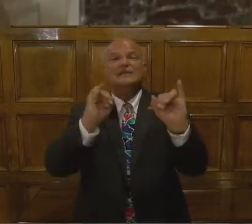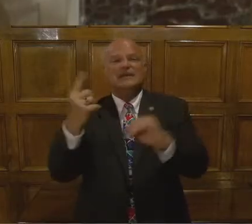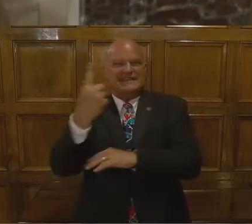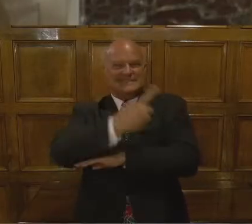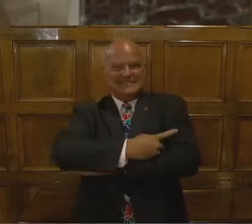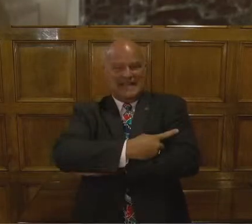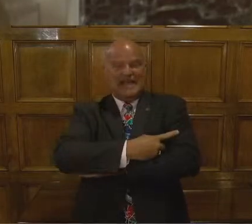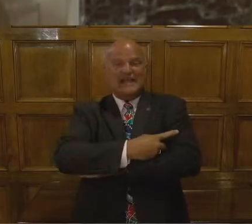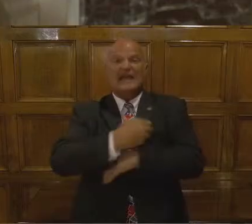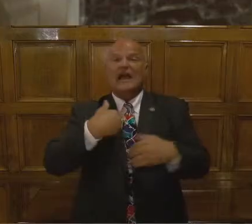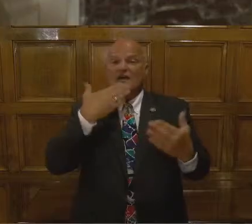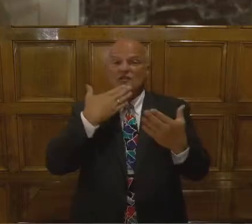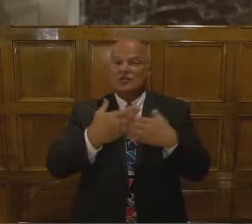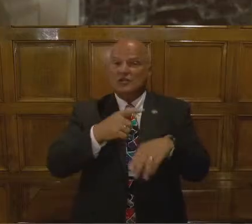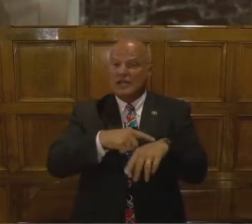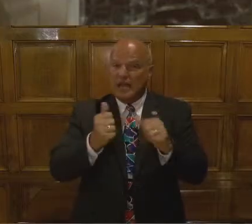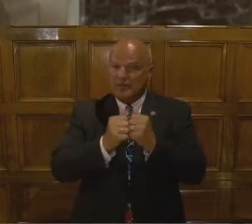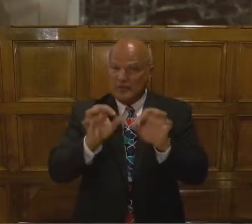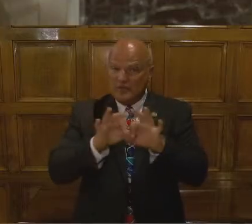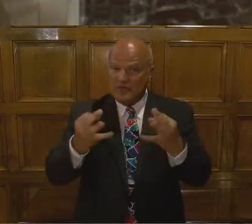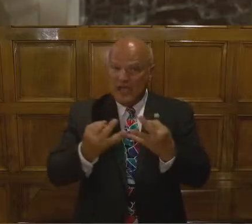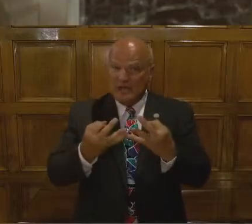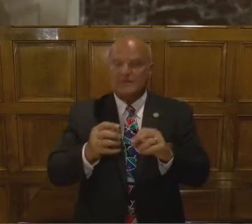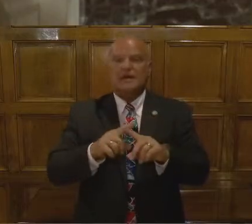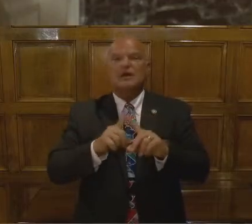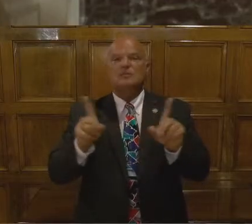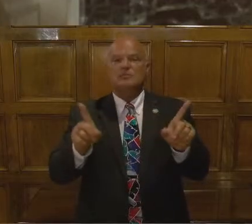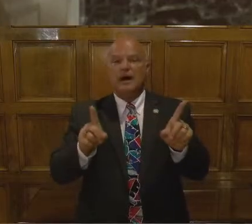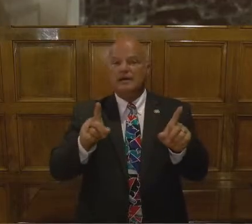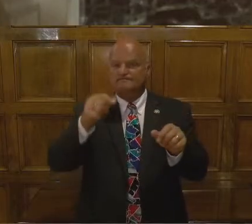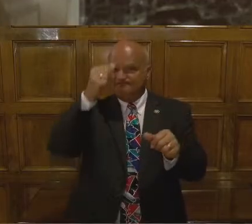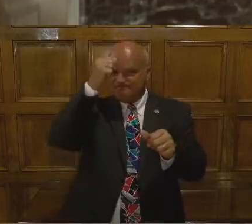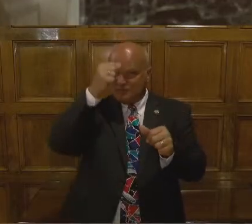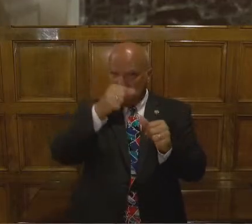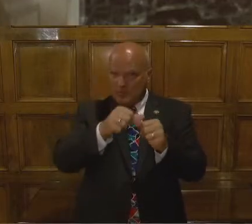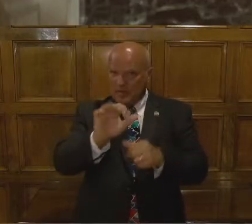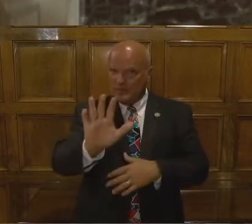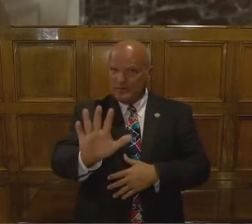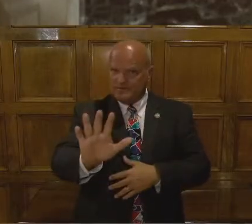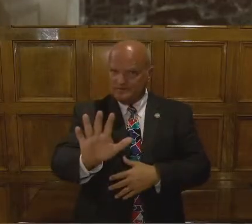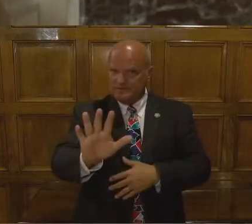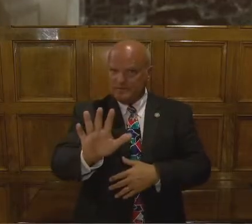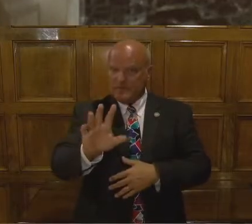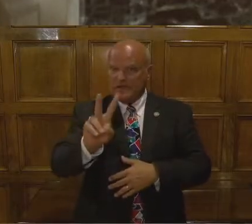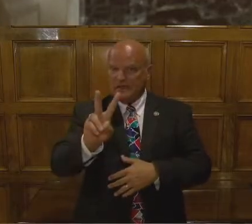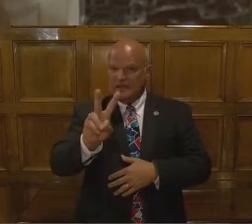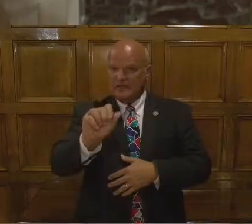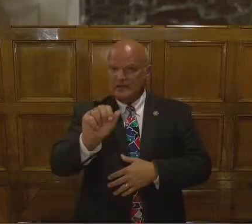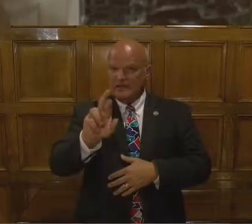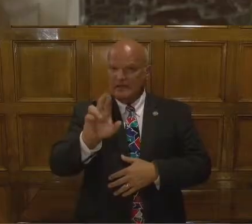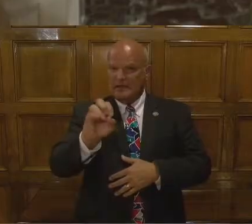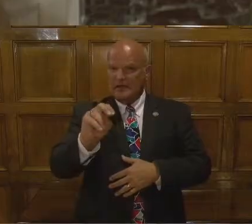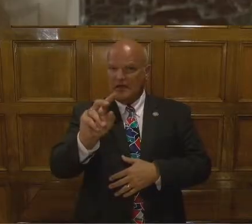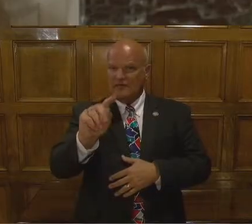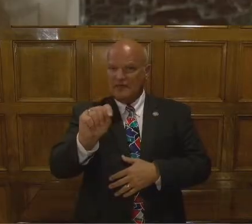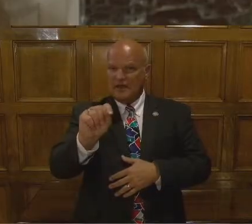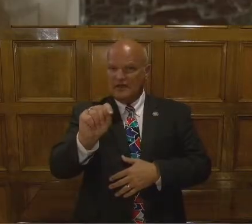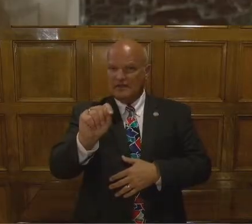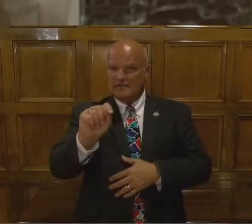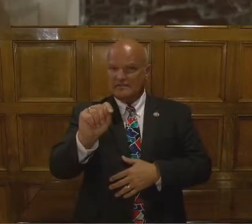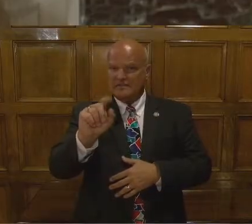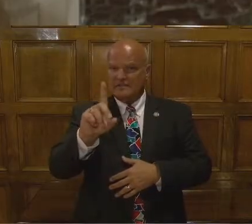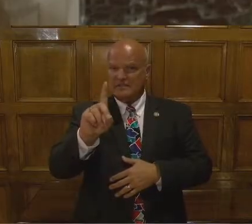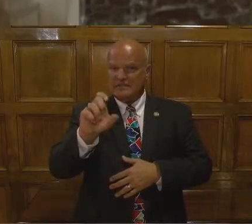have a good time with family. But let's be mindful that the variant and the virus is very